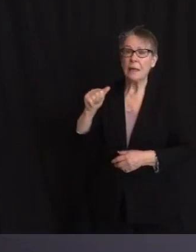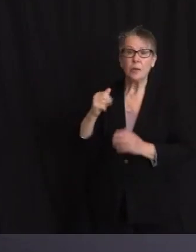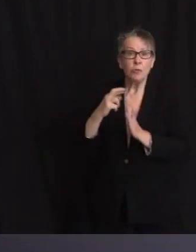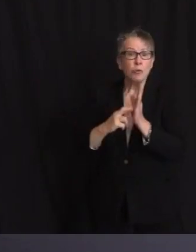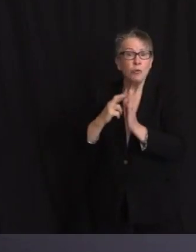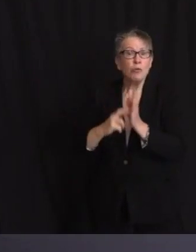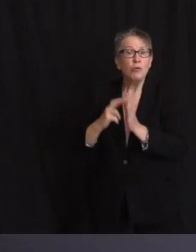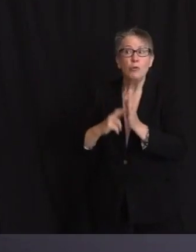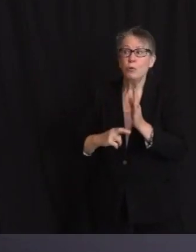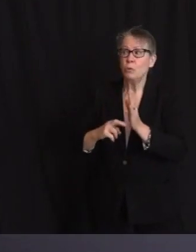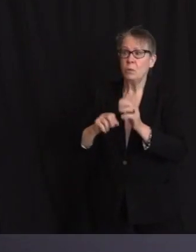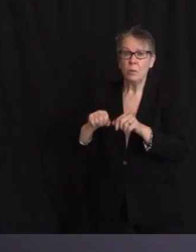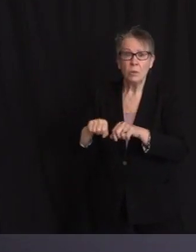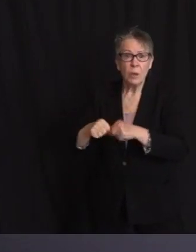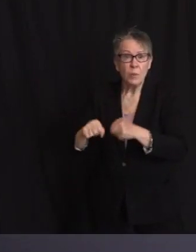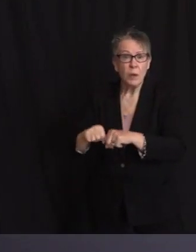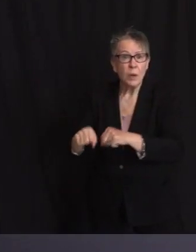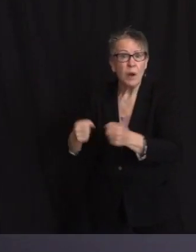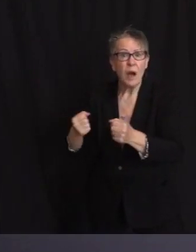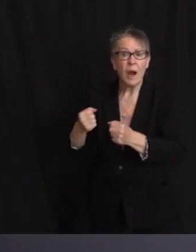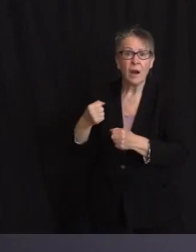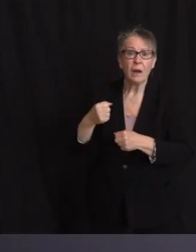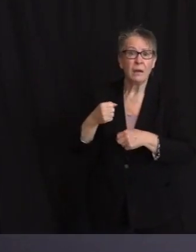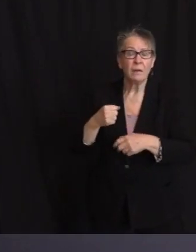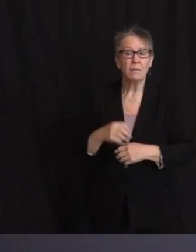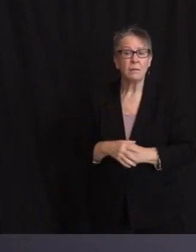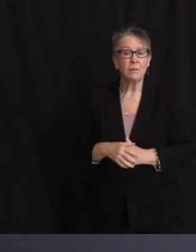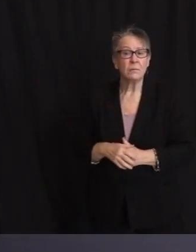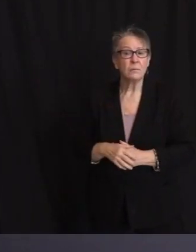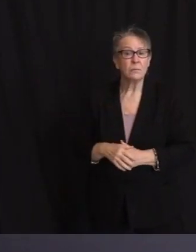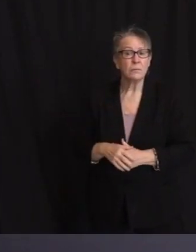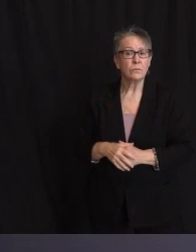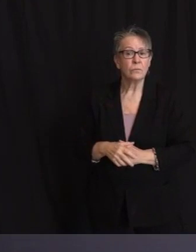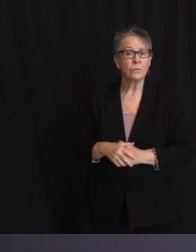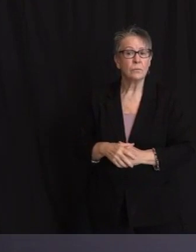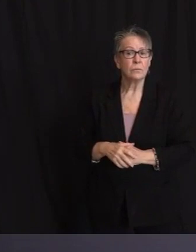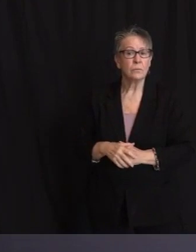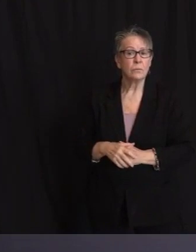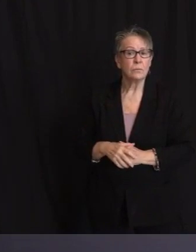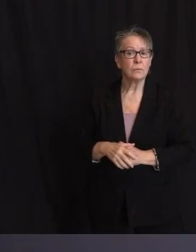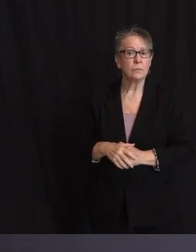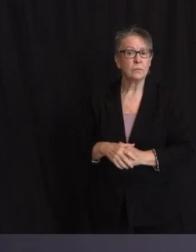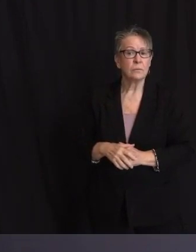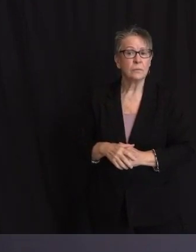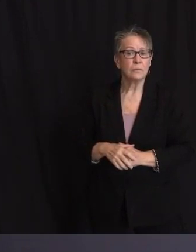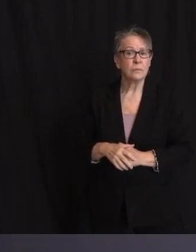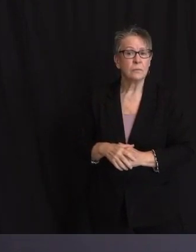local pharmacy went on Facebook and threatened to basically run people over.